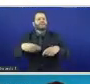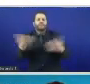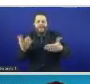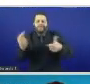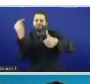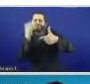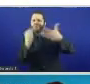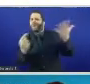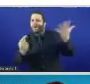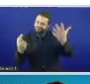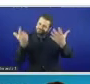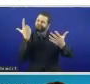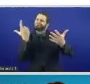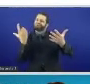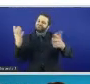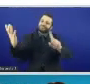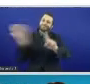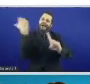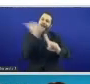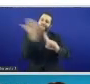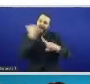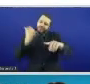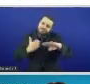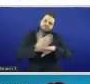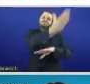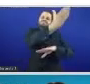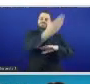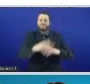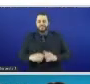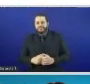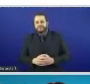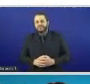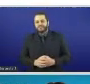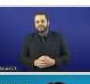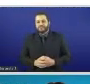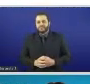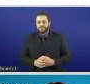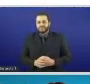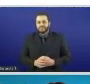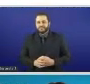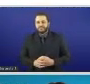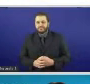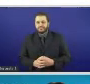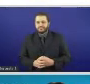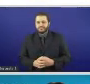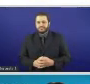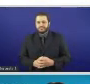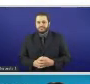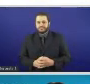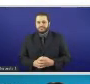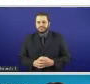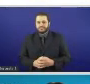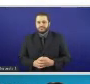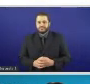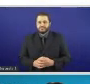Okay, so let me introduce our panelists. First, we have Karen Elleman Klug, who is a Danish politician and a